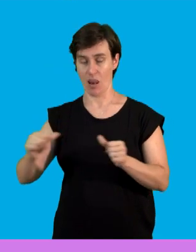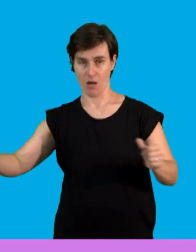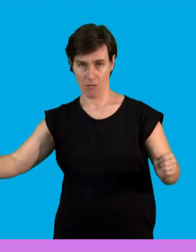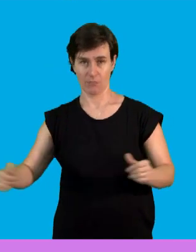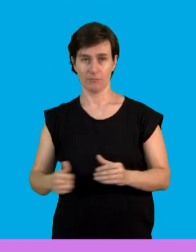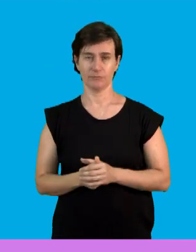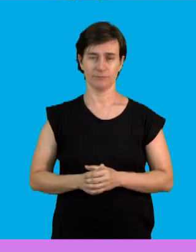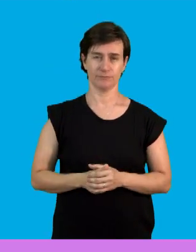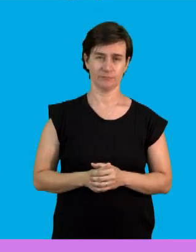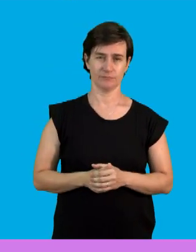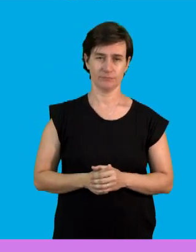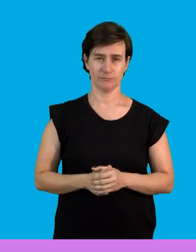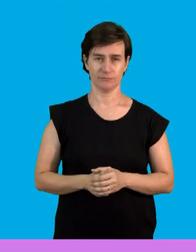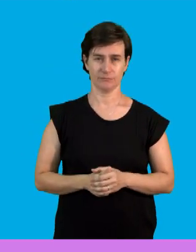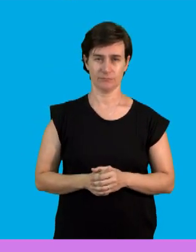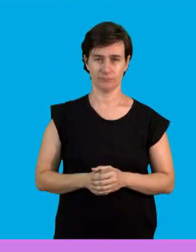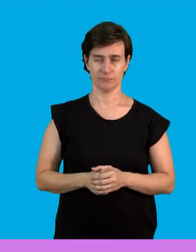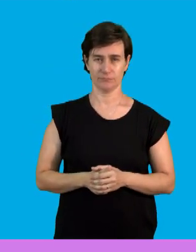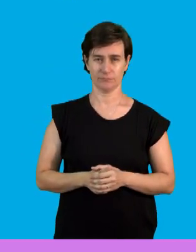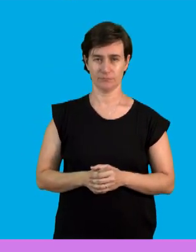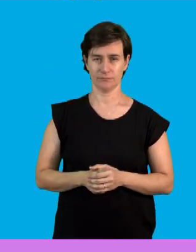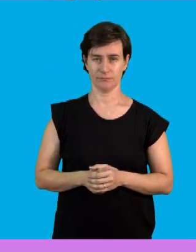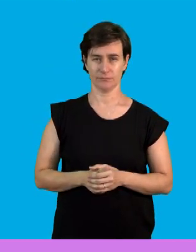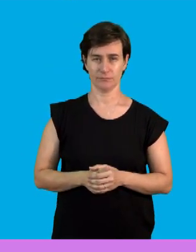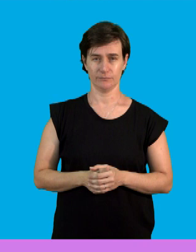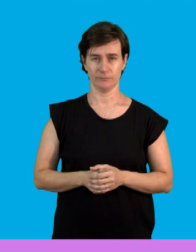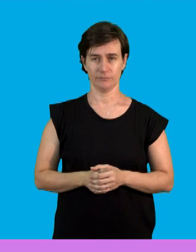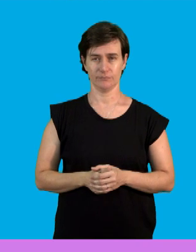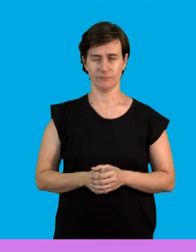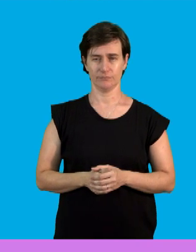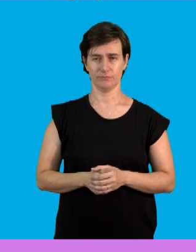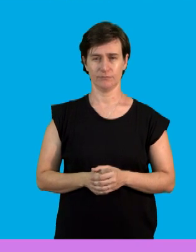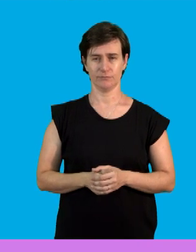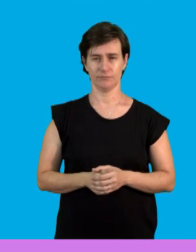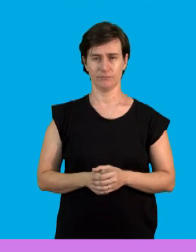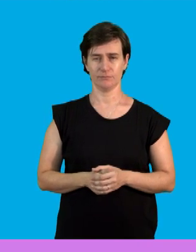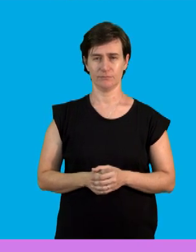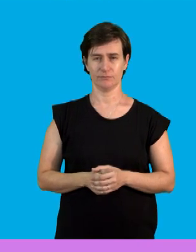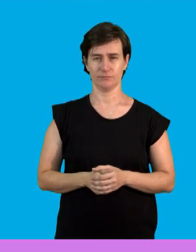is 650 millimeters by